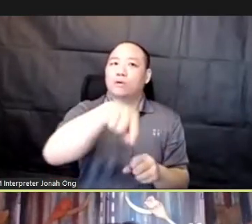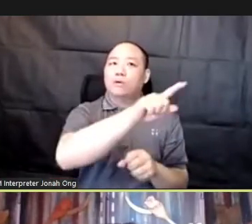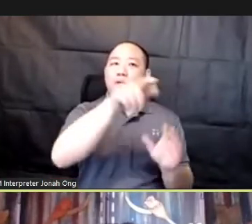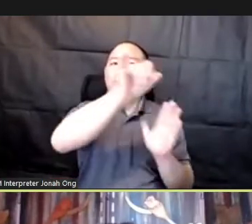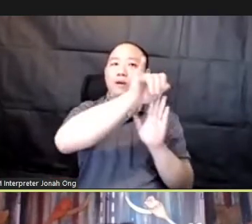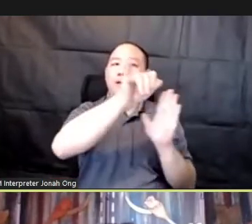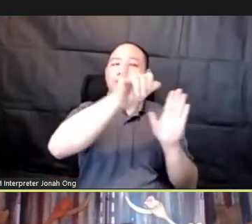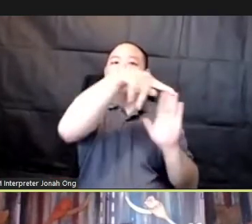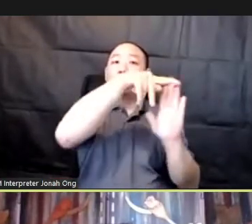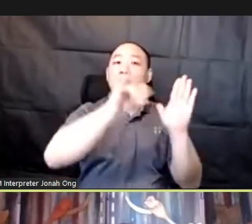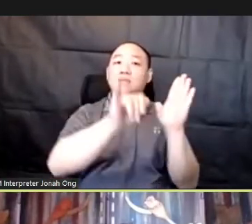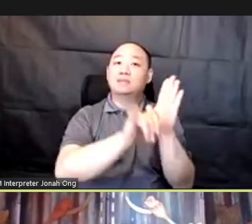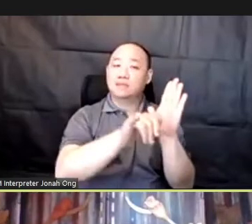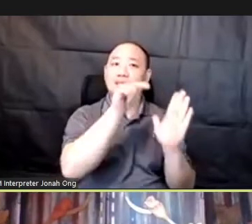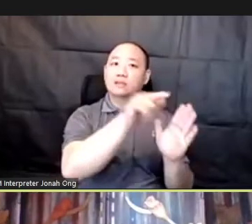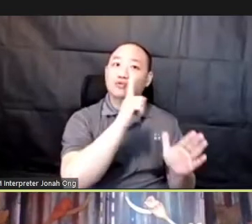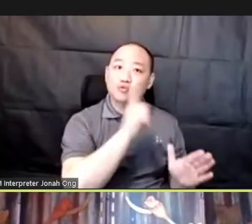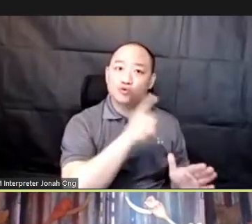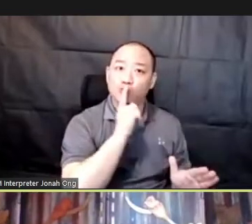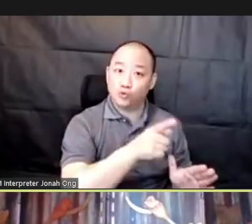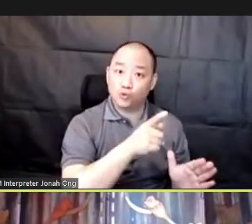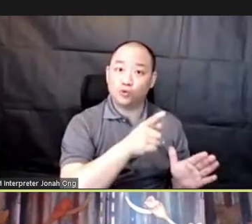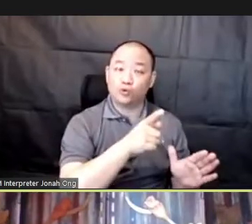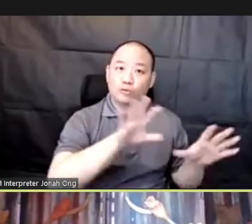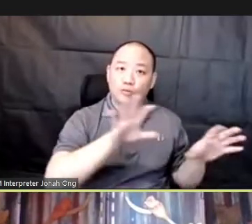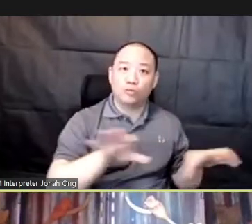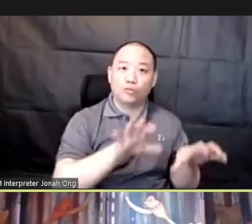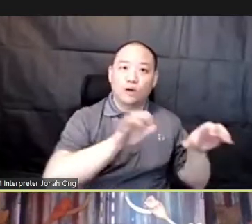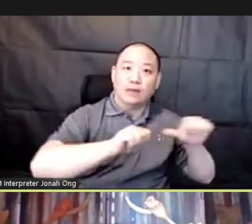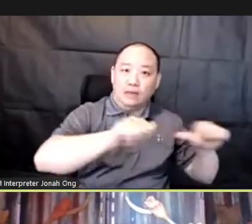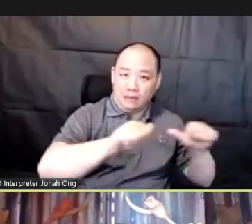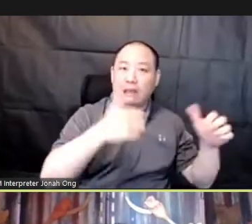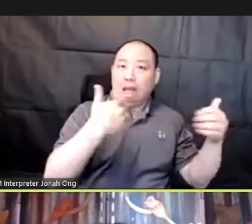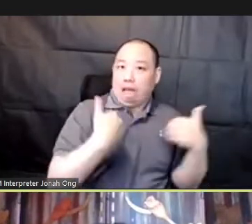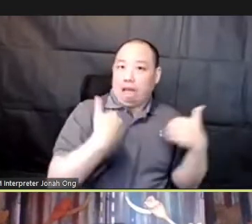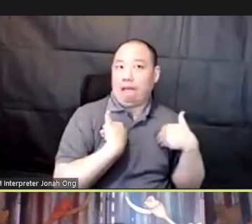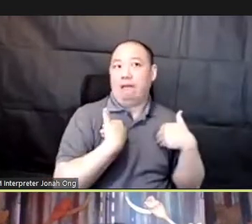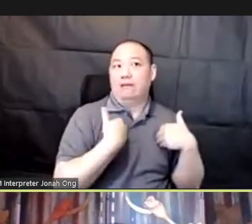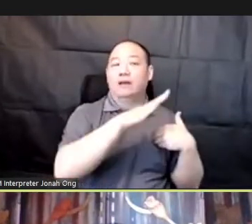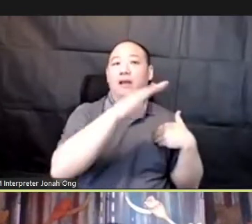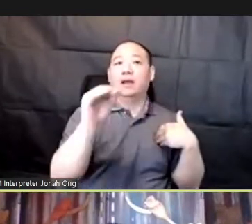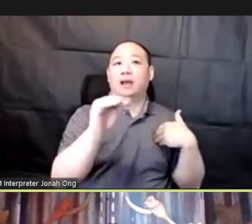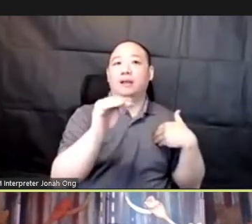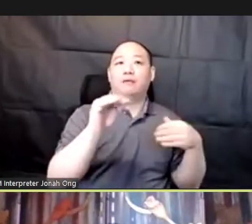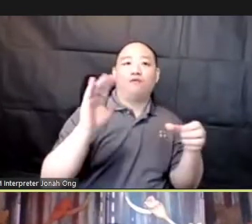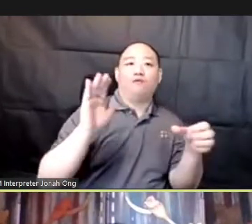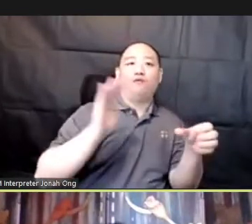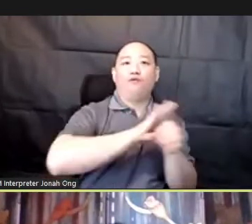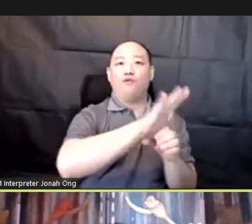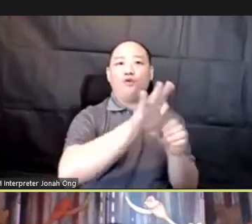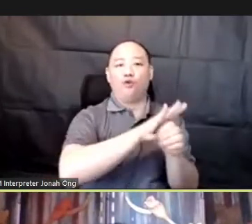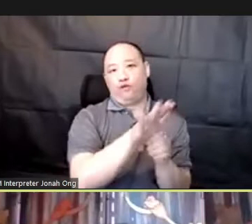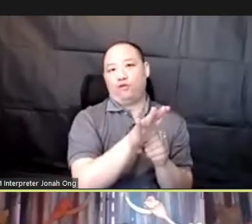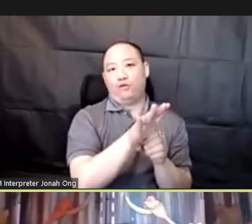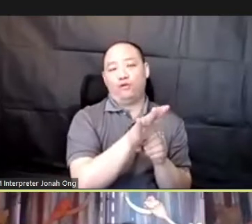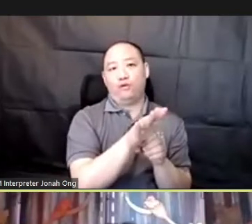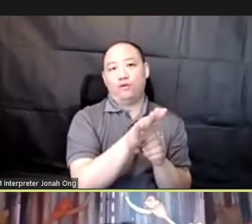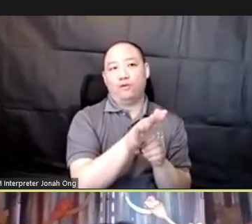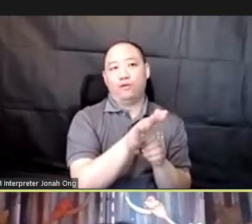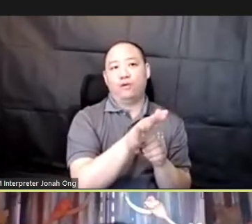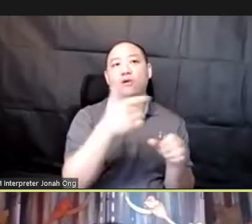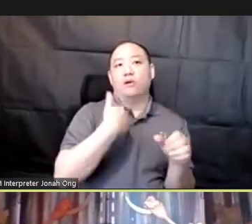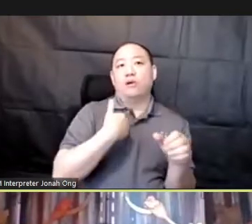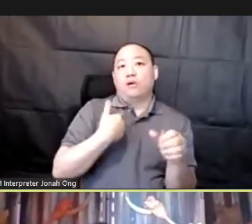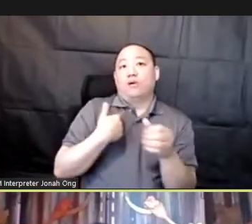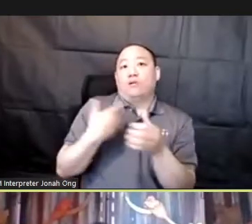paste. We do hope that the policy can be structured or specific to the institution itself. So we've spoken to a few student